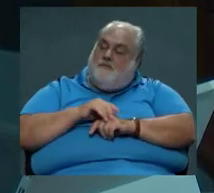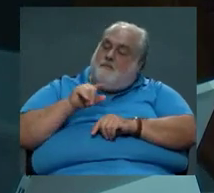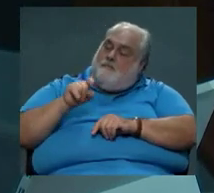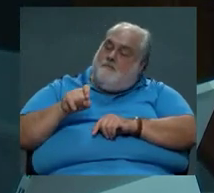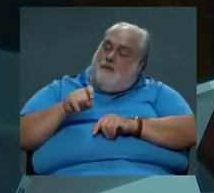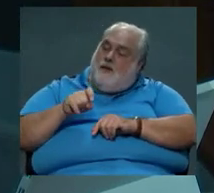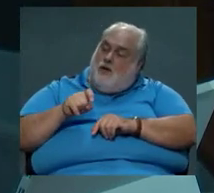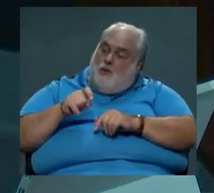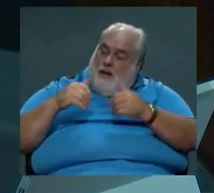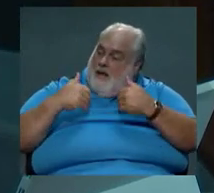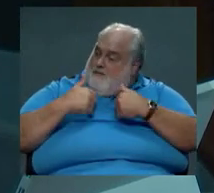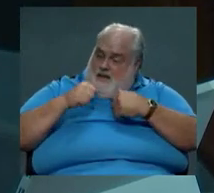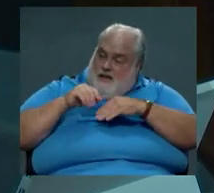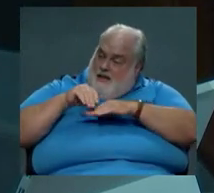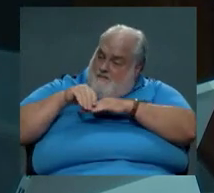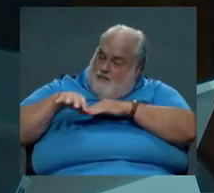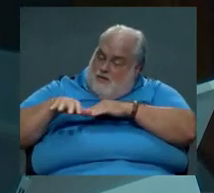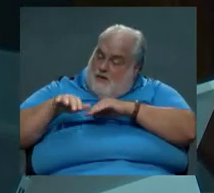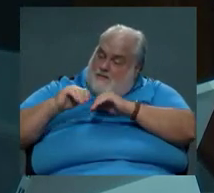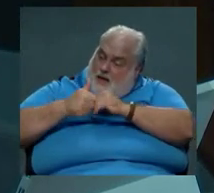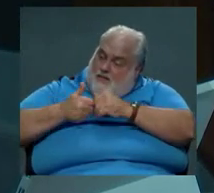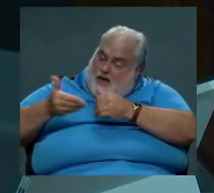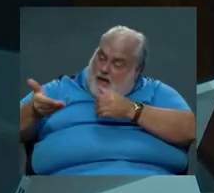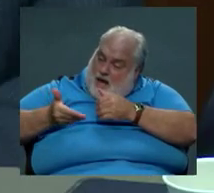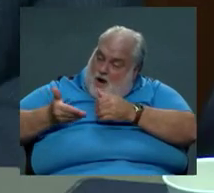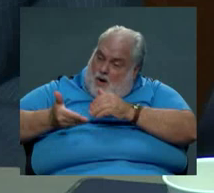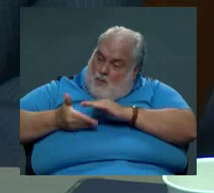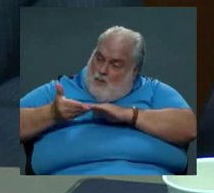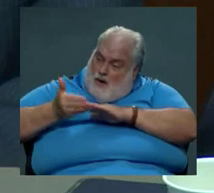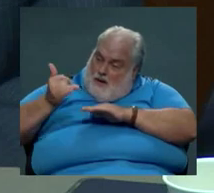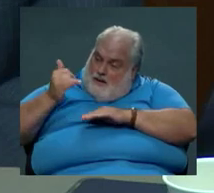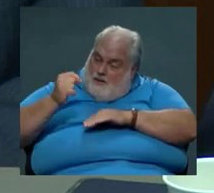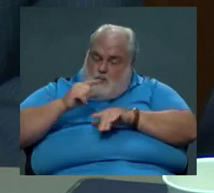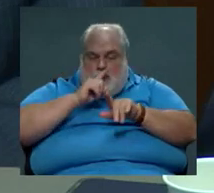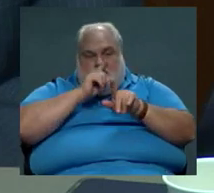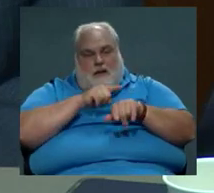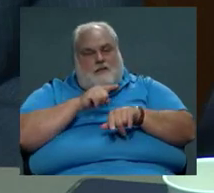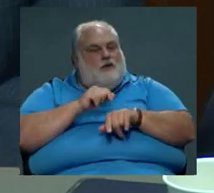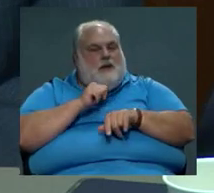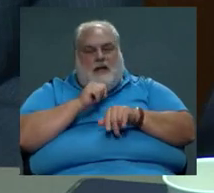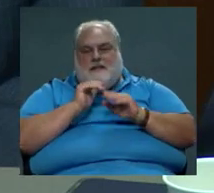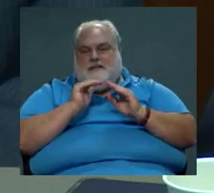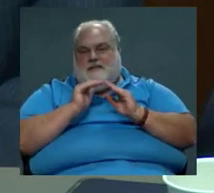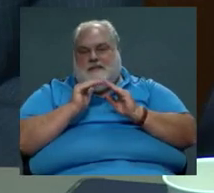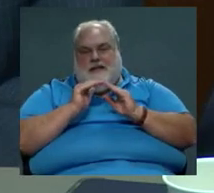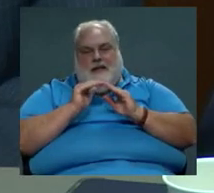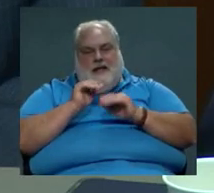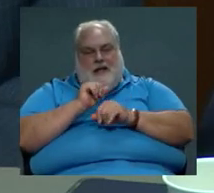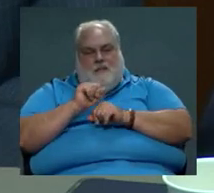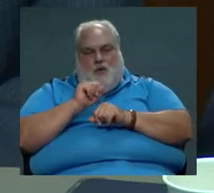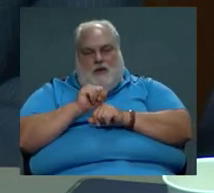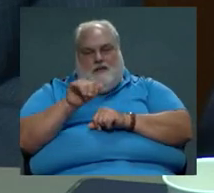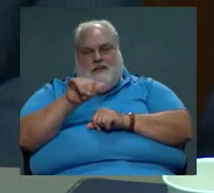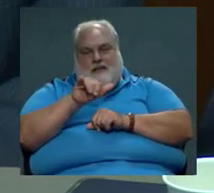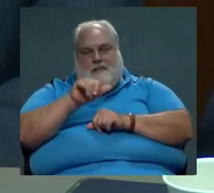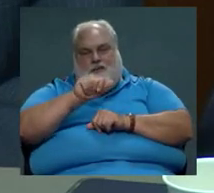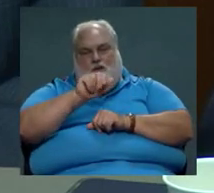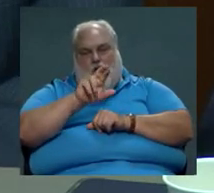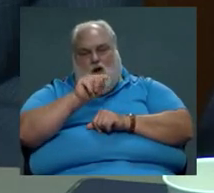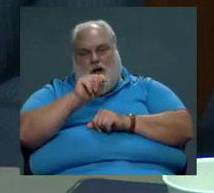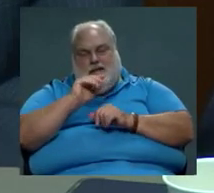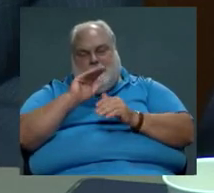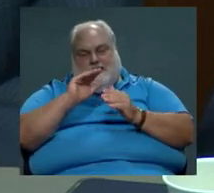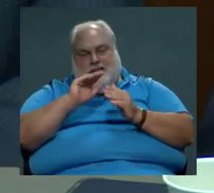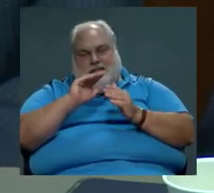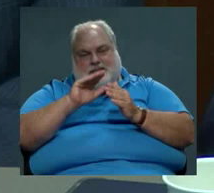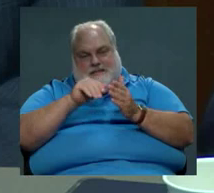they hire and the way they run the course? Yeah, again, they're not city employees. Just like the Arts Center employees are